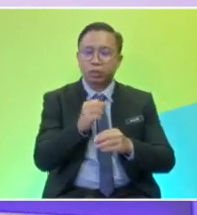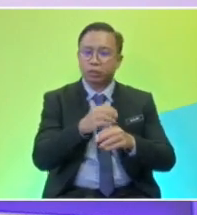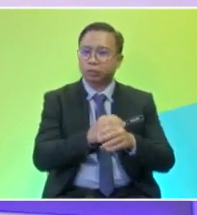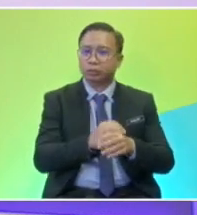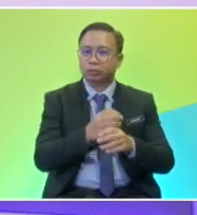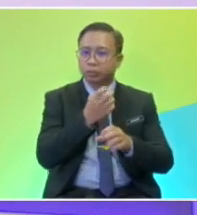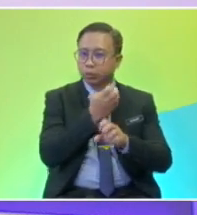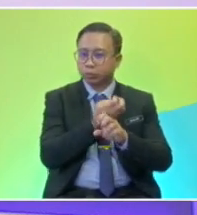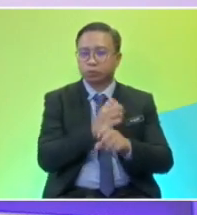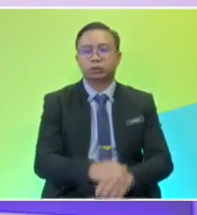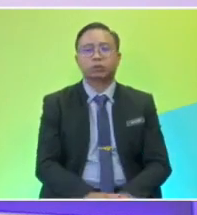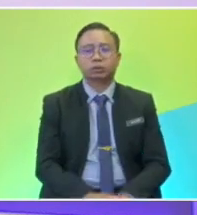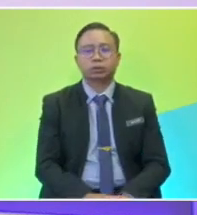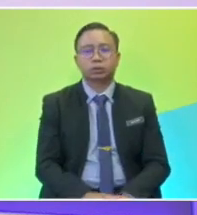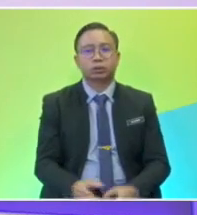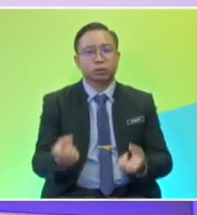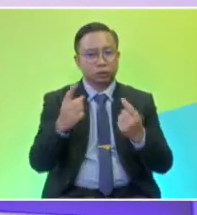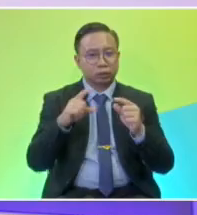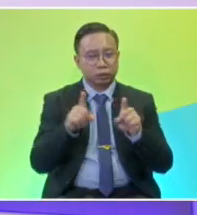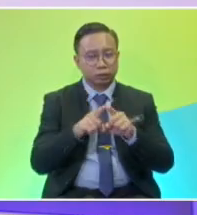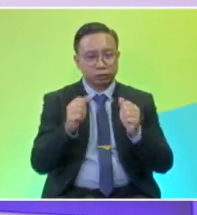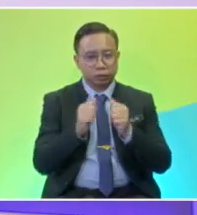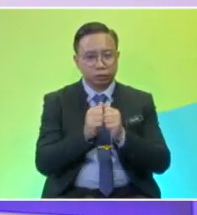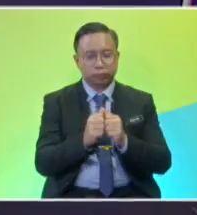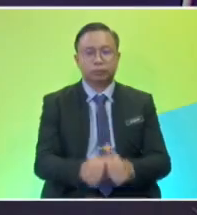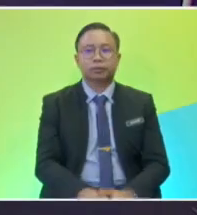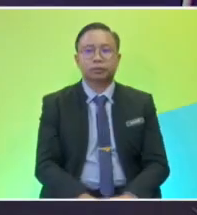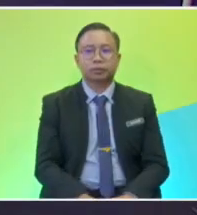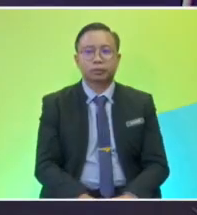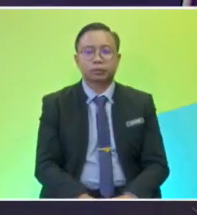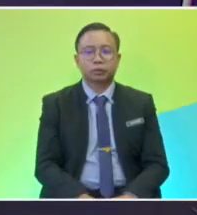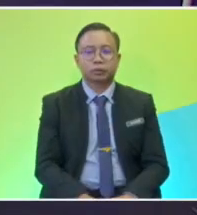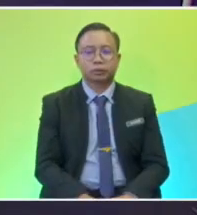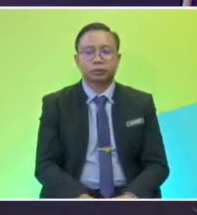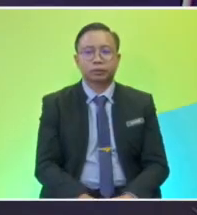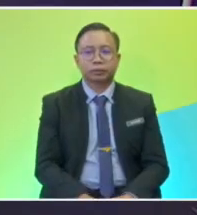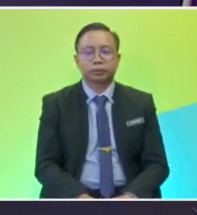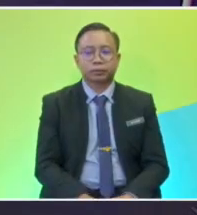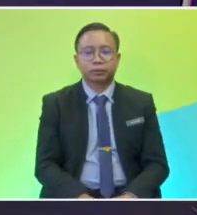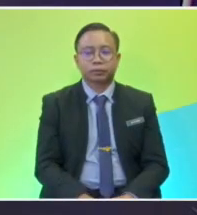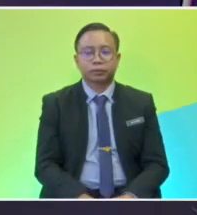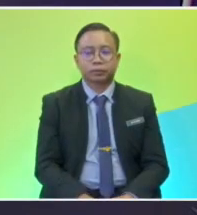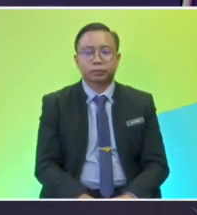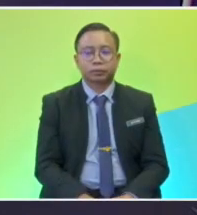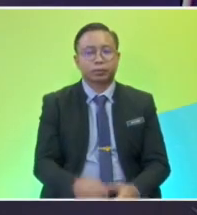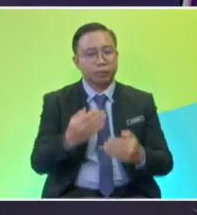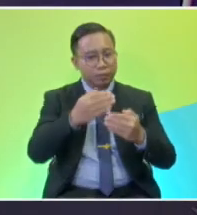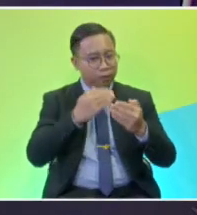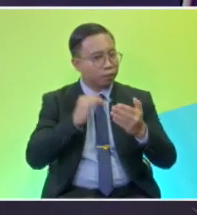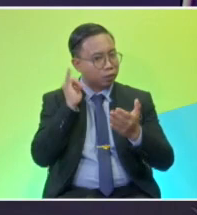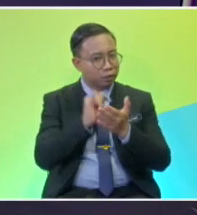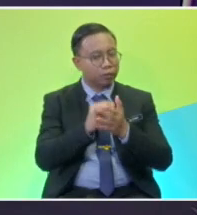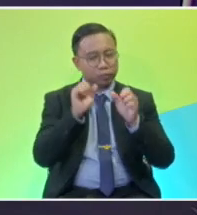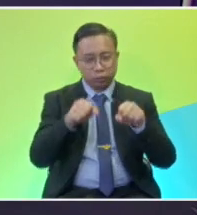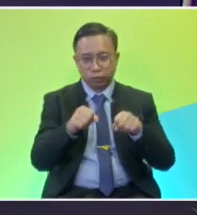come together with the joints. Same package. Must have. Bones and joints together. Yes. Okay, before that, can you